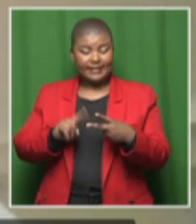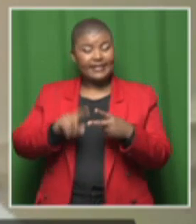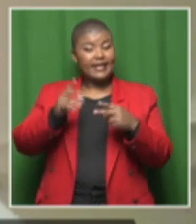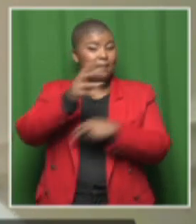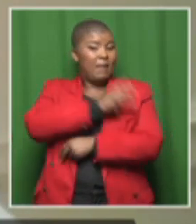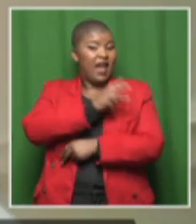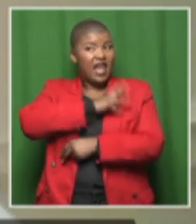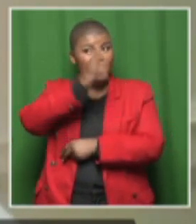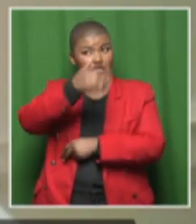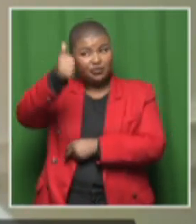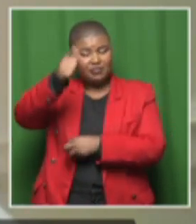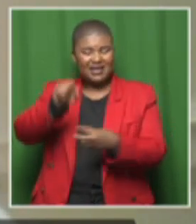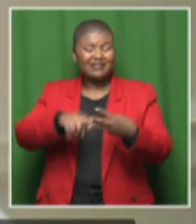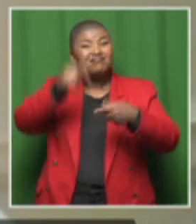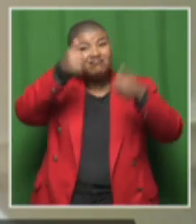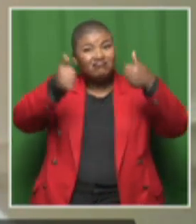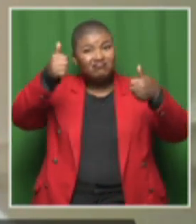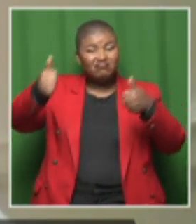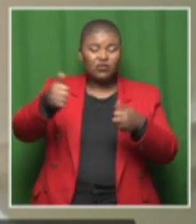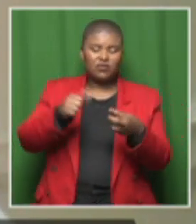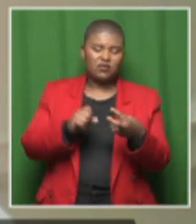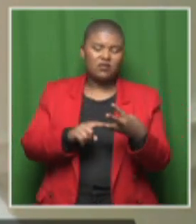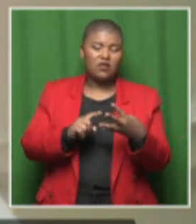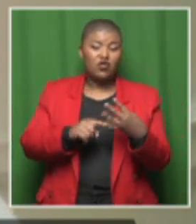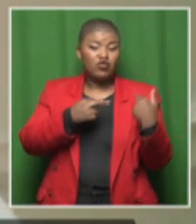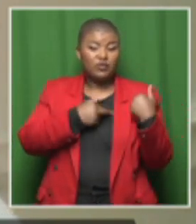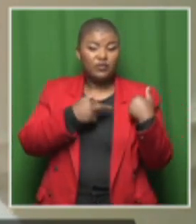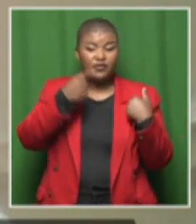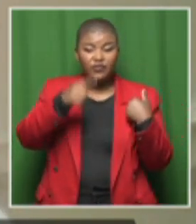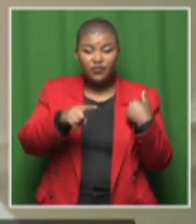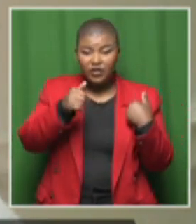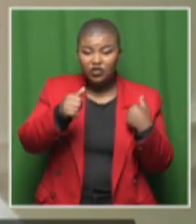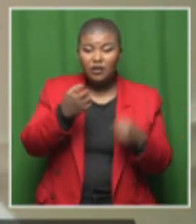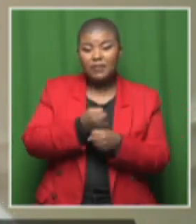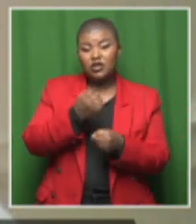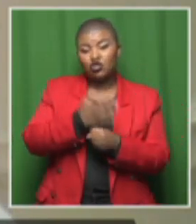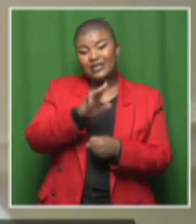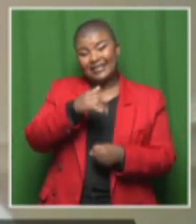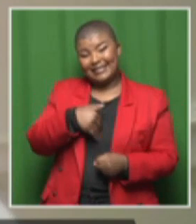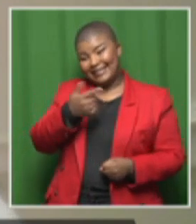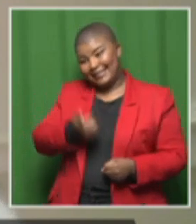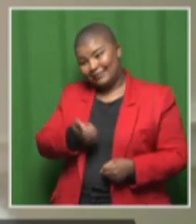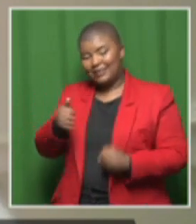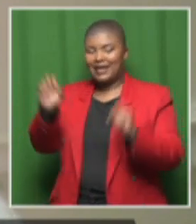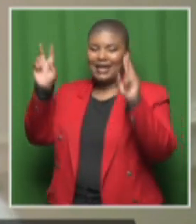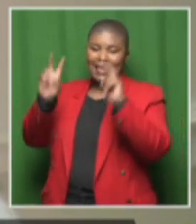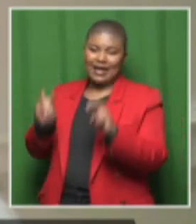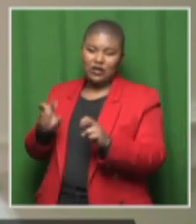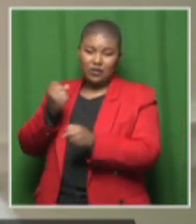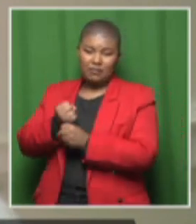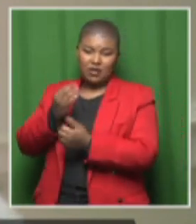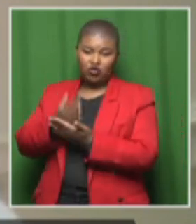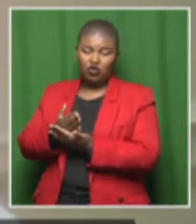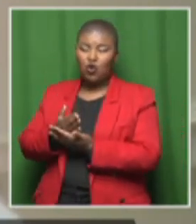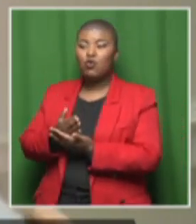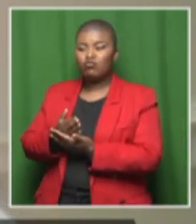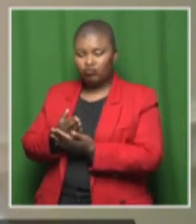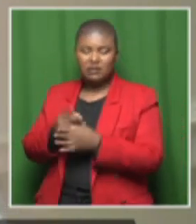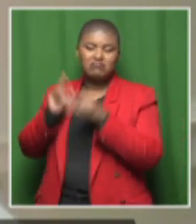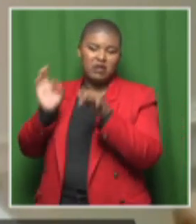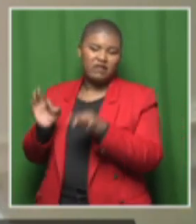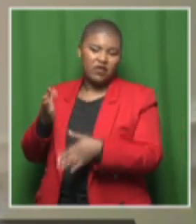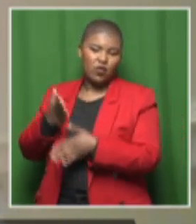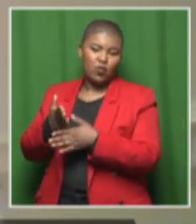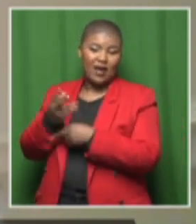management, executive authorities responsible for Eskom to really return Eskom to this entity